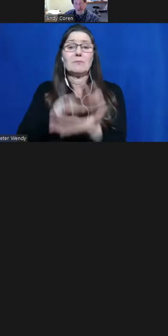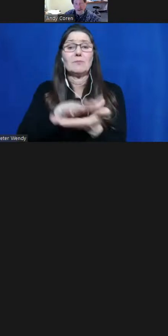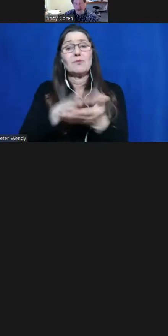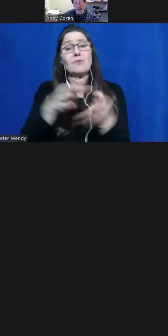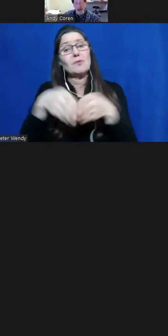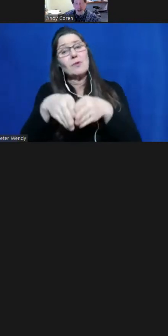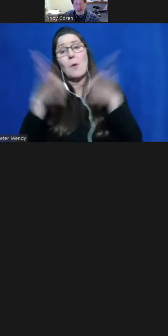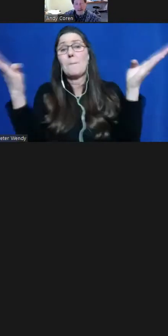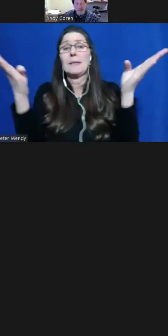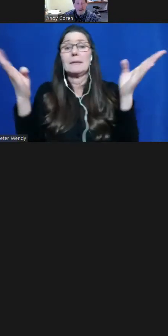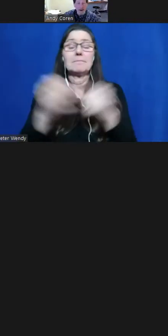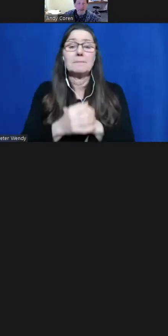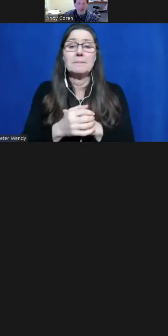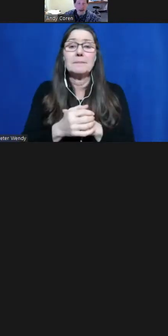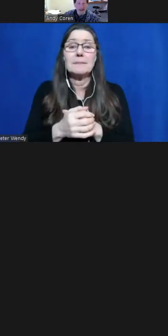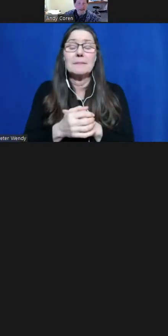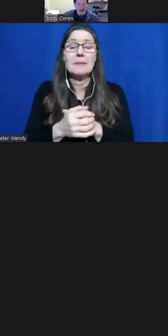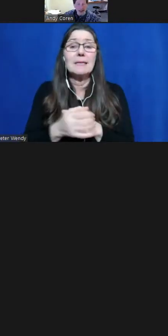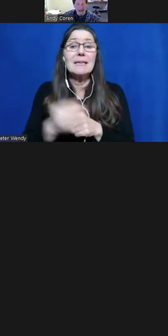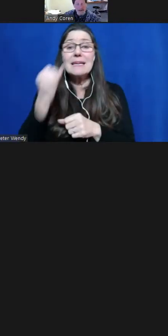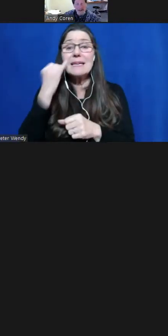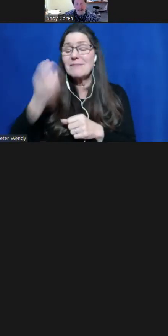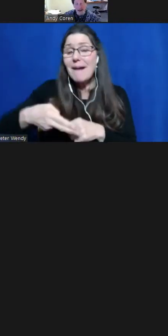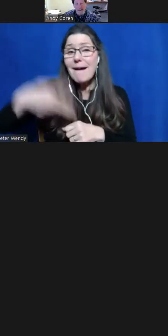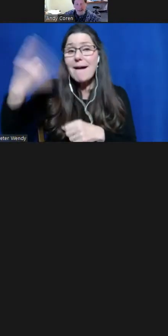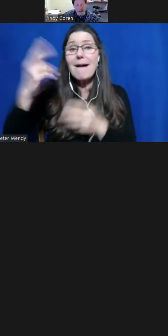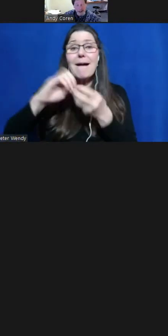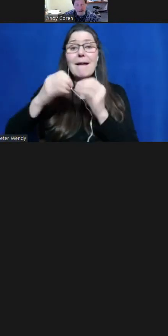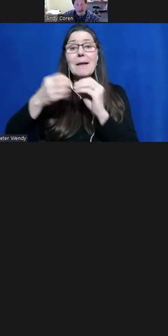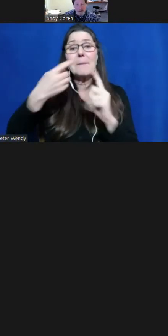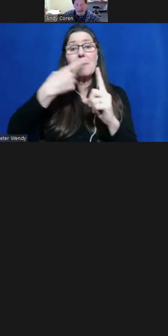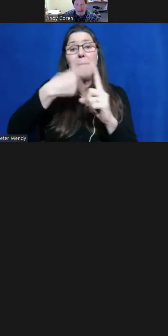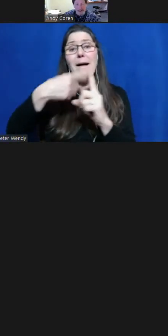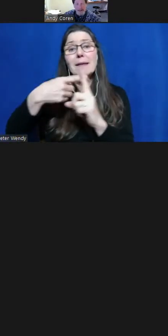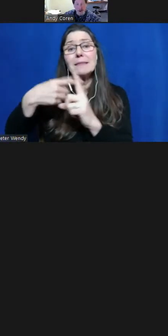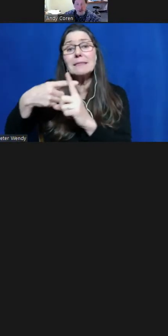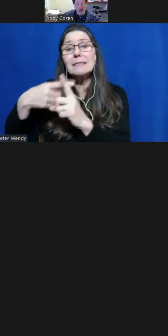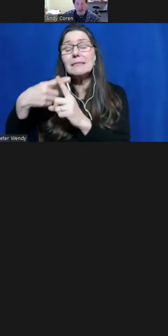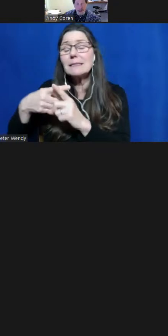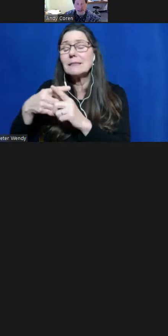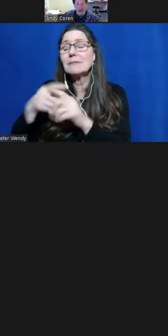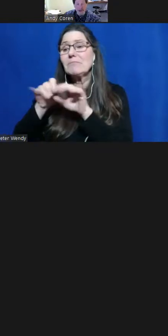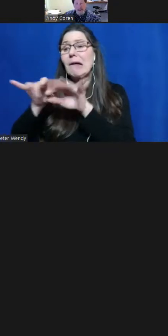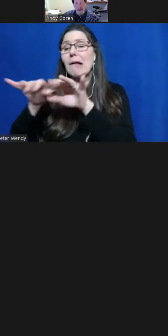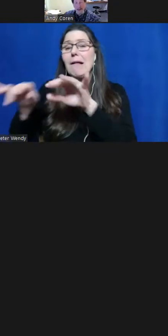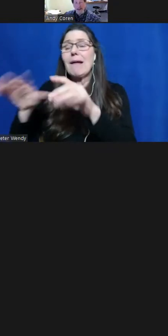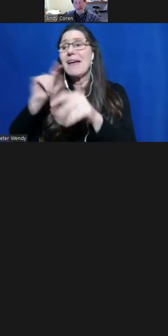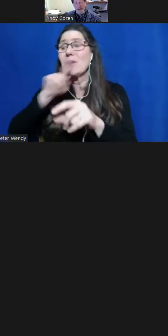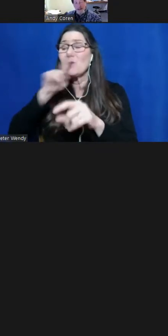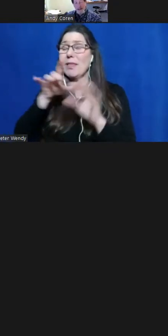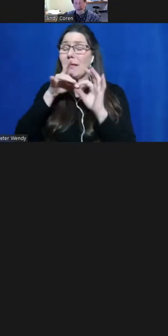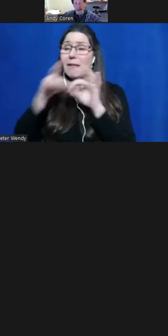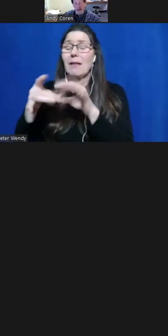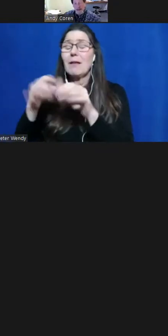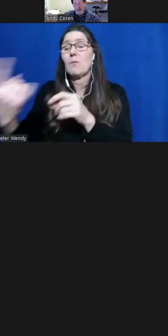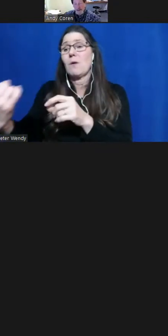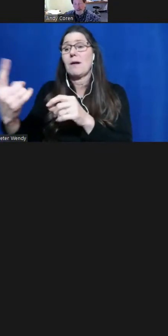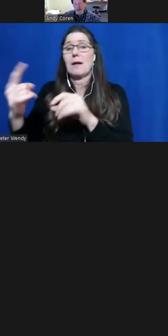if there's a high number of positive cases and they're epidemiologically linked in a school or a classroom,